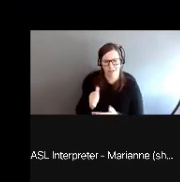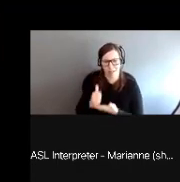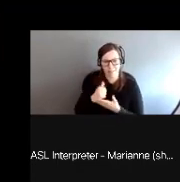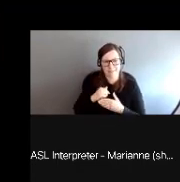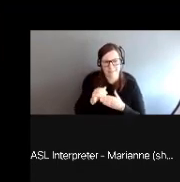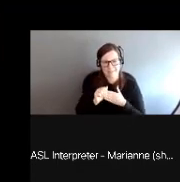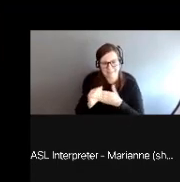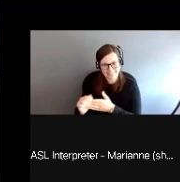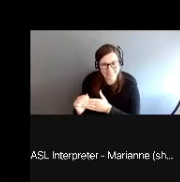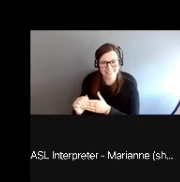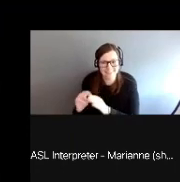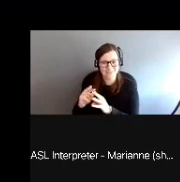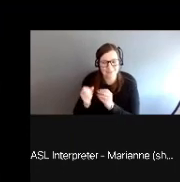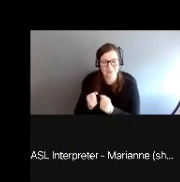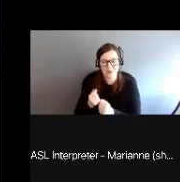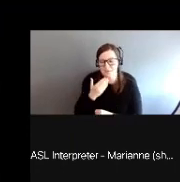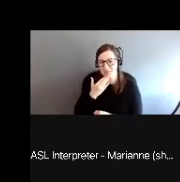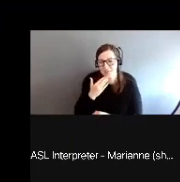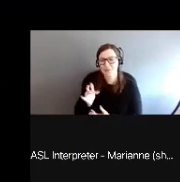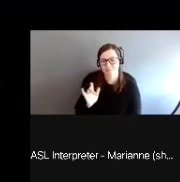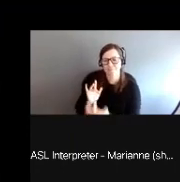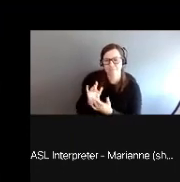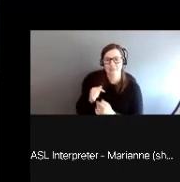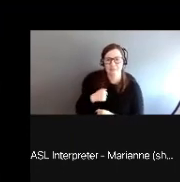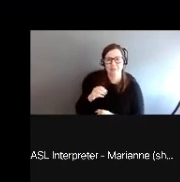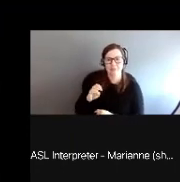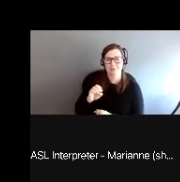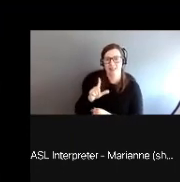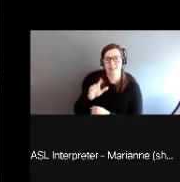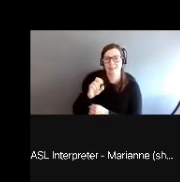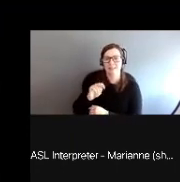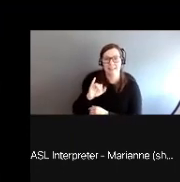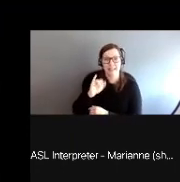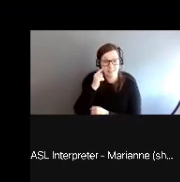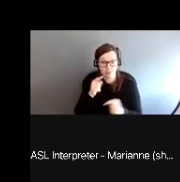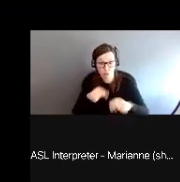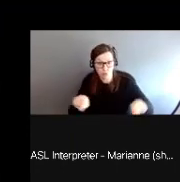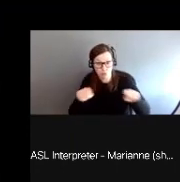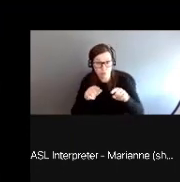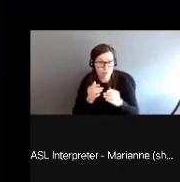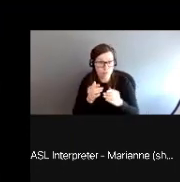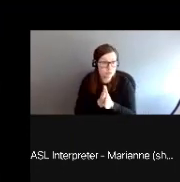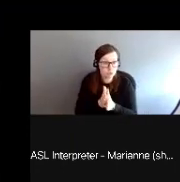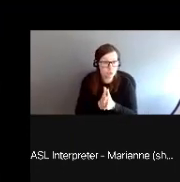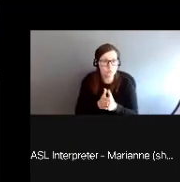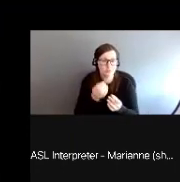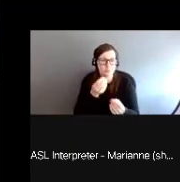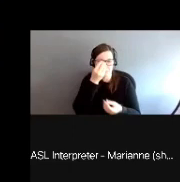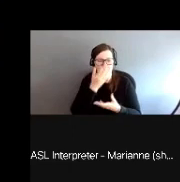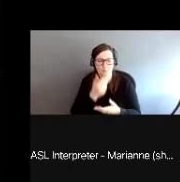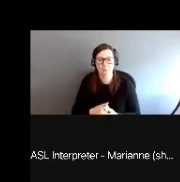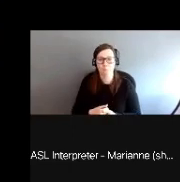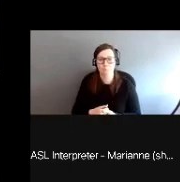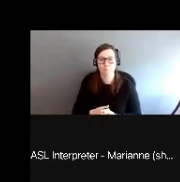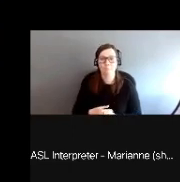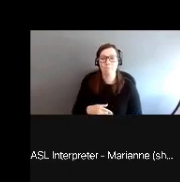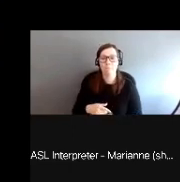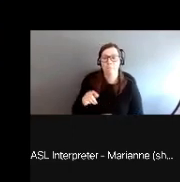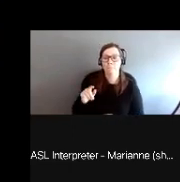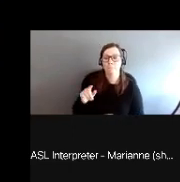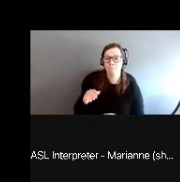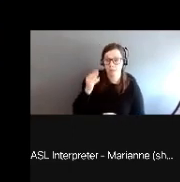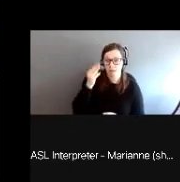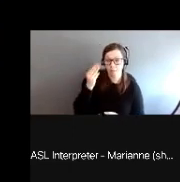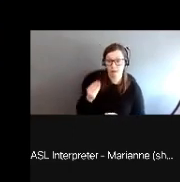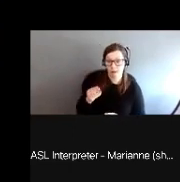And if anybody else is interested, please let me know. And Tracy is the one who also touched on storyboarding during that